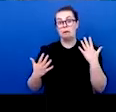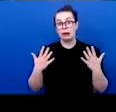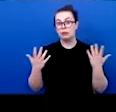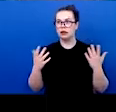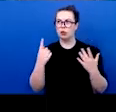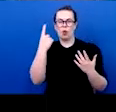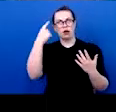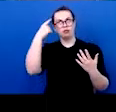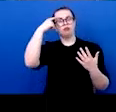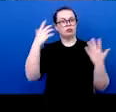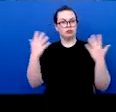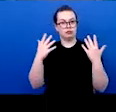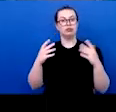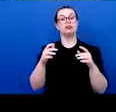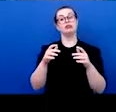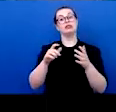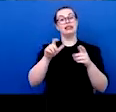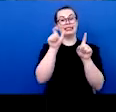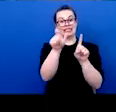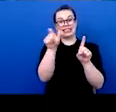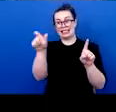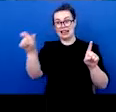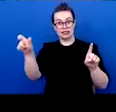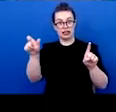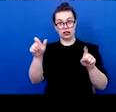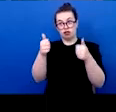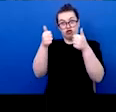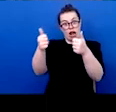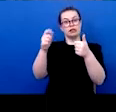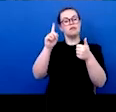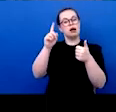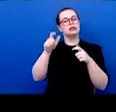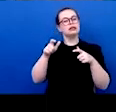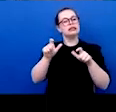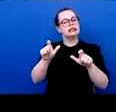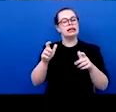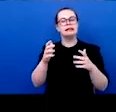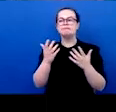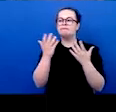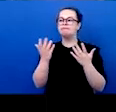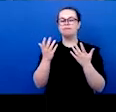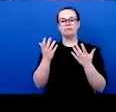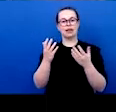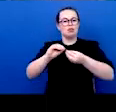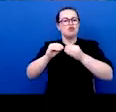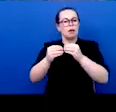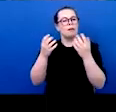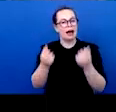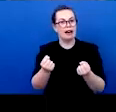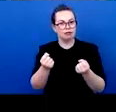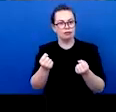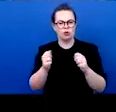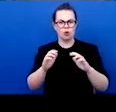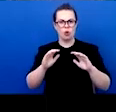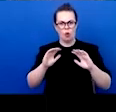are nonetheless costly for the grammar system. So intuitively, the system could recover meaning based on